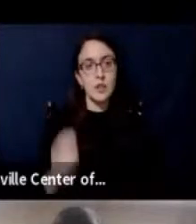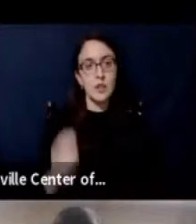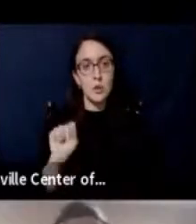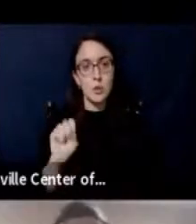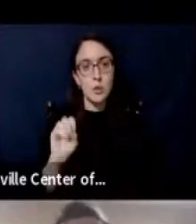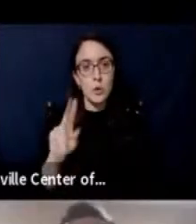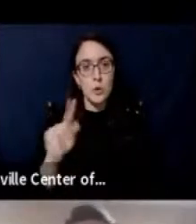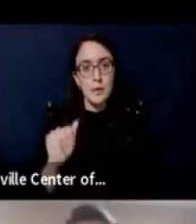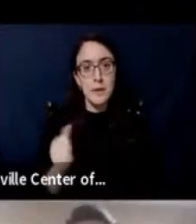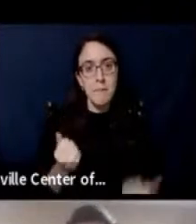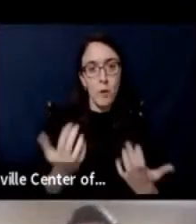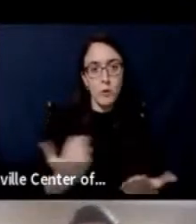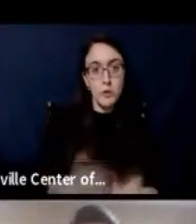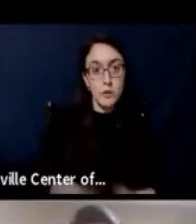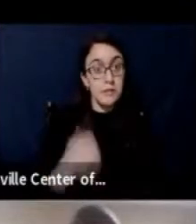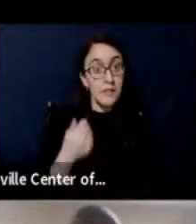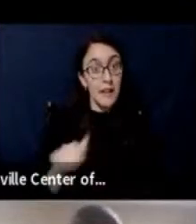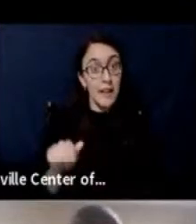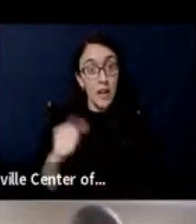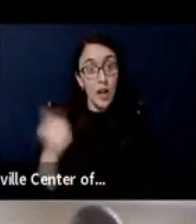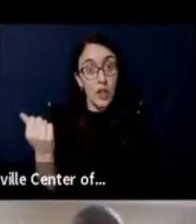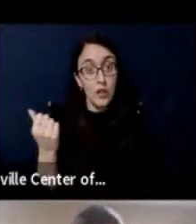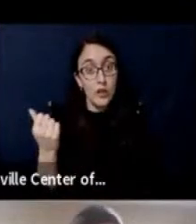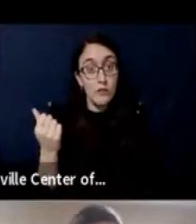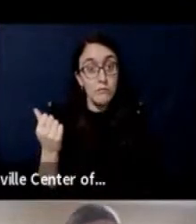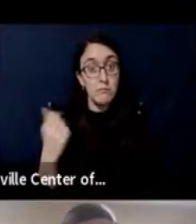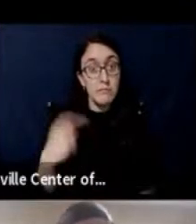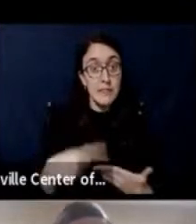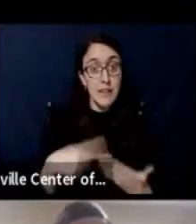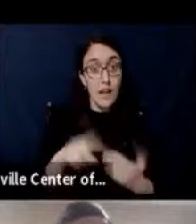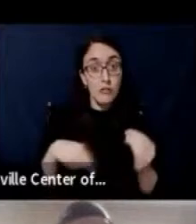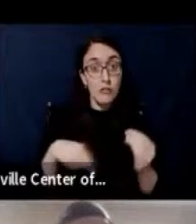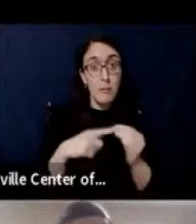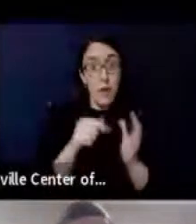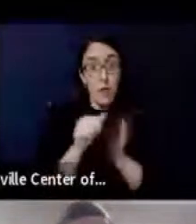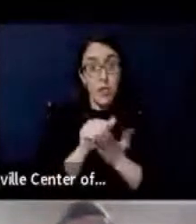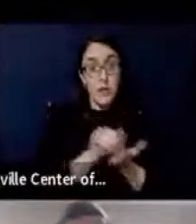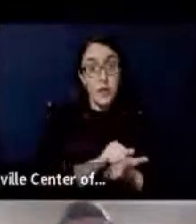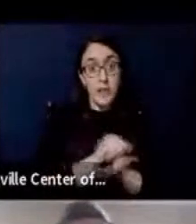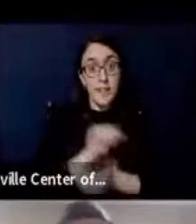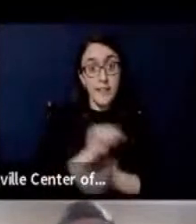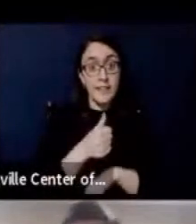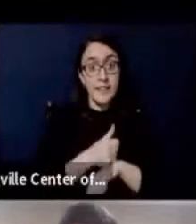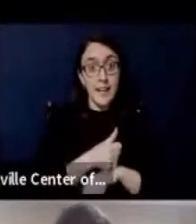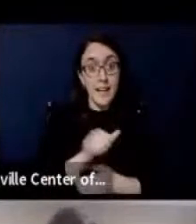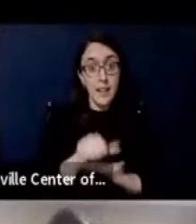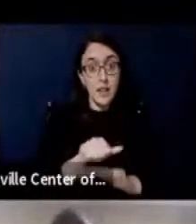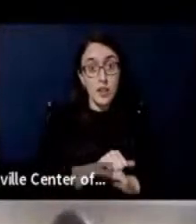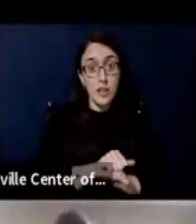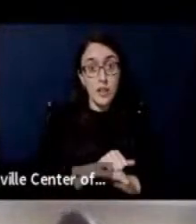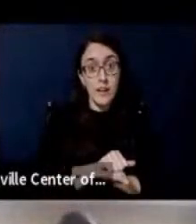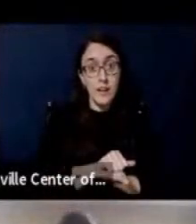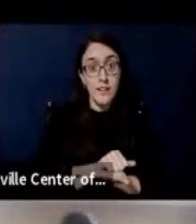So we have a motion and a second. Any other discussion on the agenda, setting the agenda this evening?